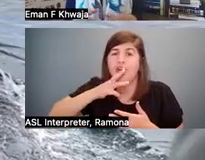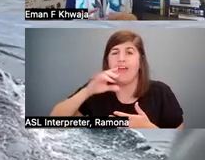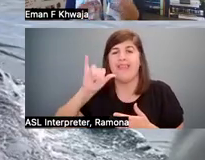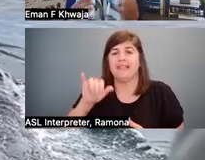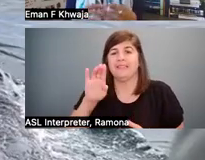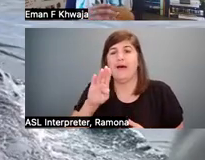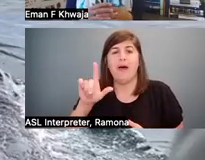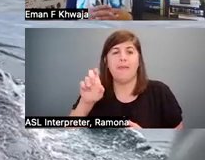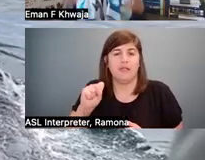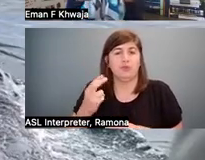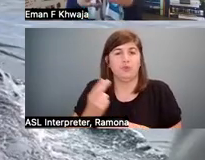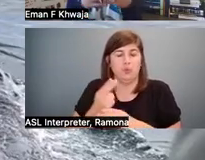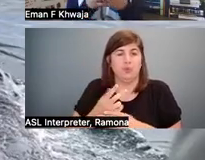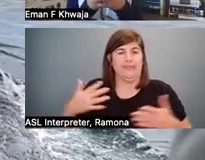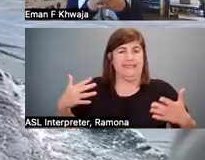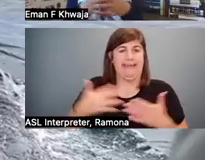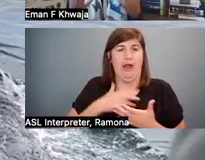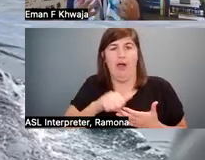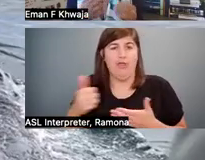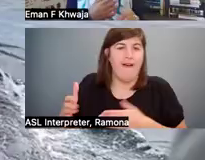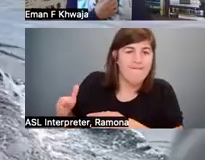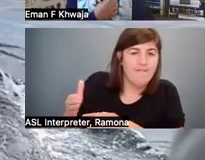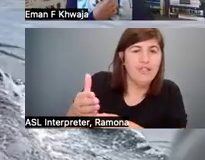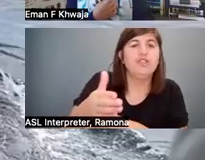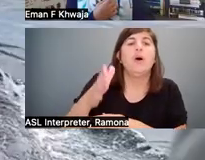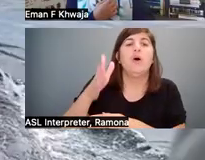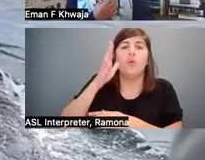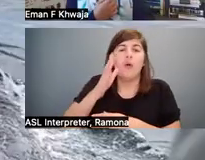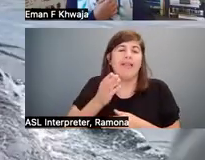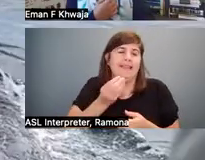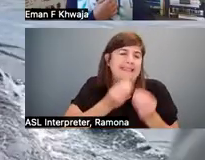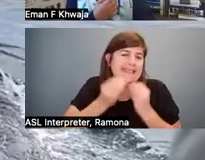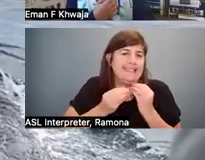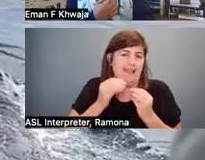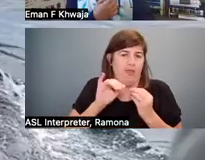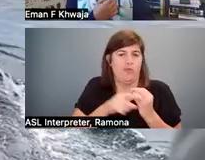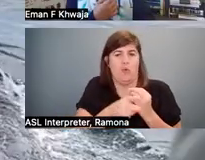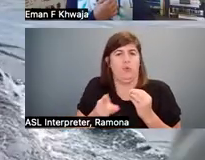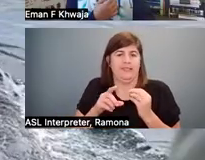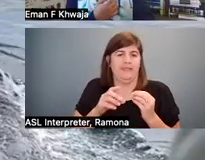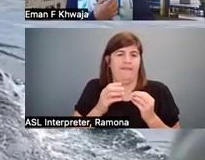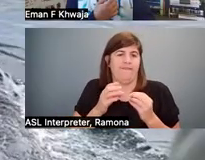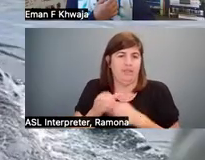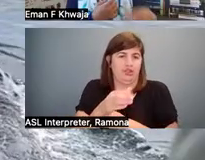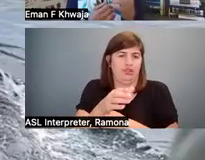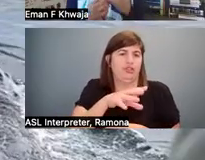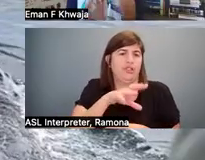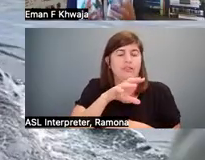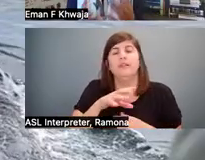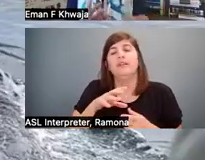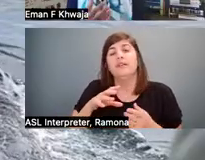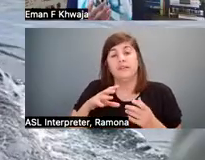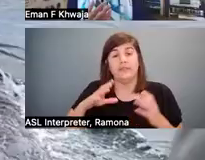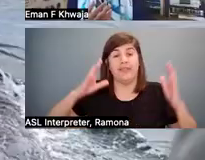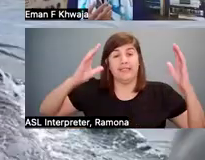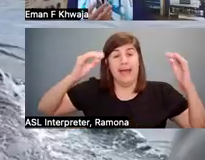actually use to scare the fish into a tight location, and then they're gonna feed on the fish. And this video up here at the top, this is actually a bunch